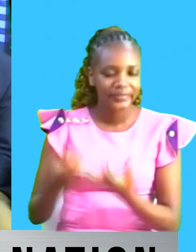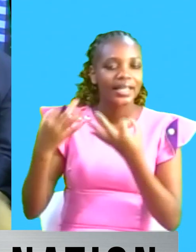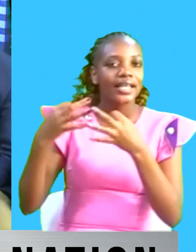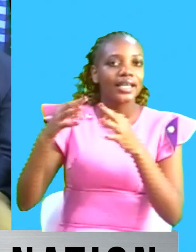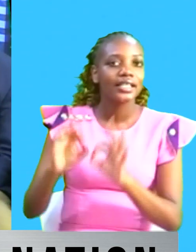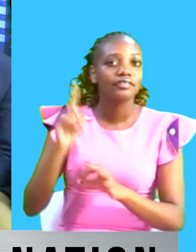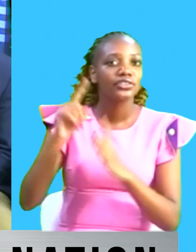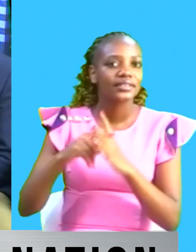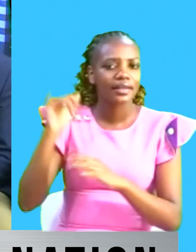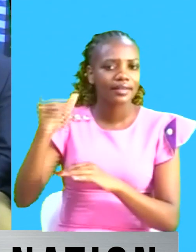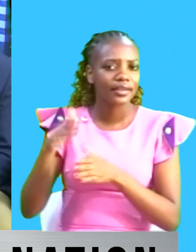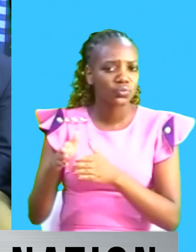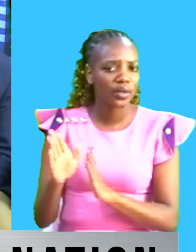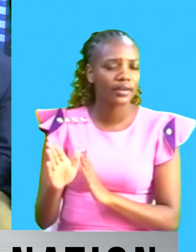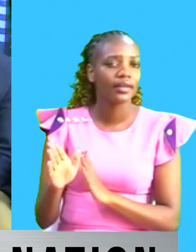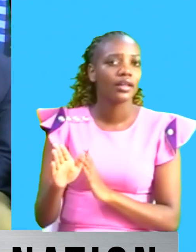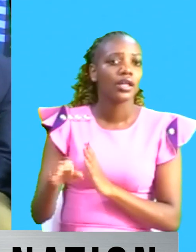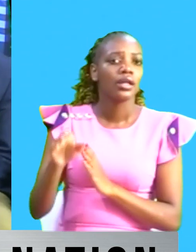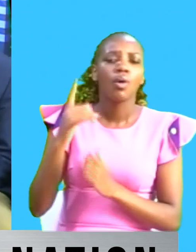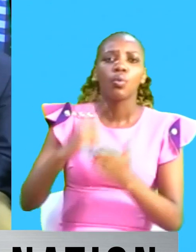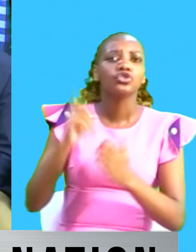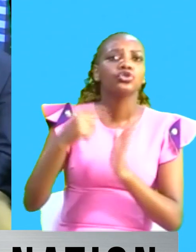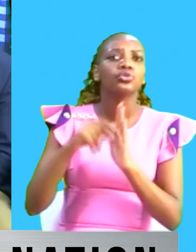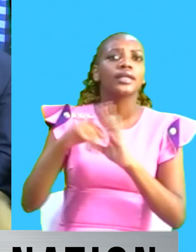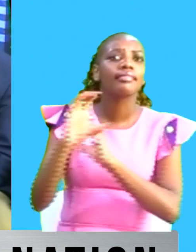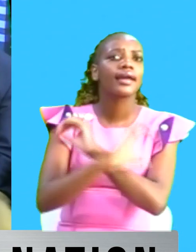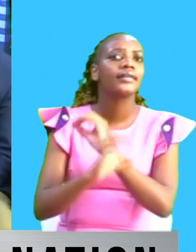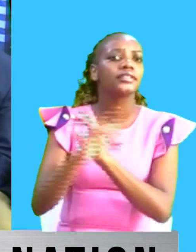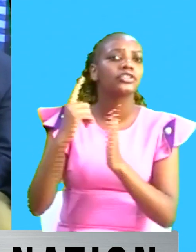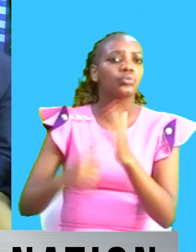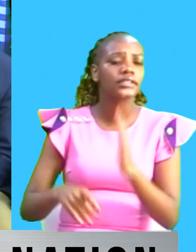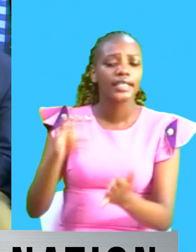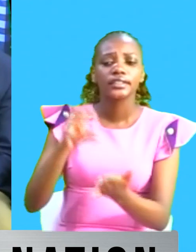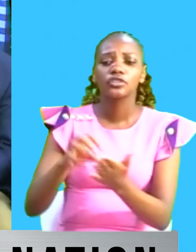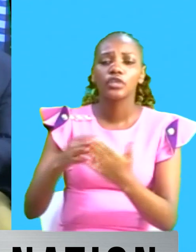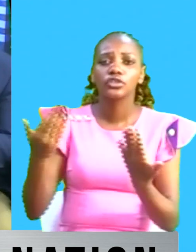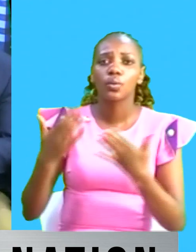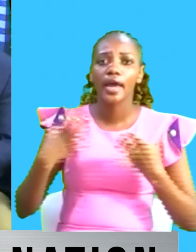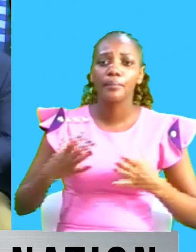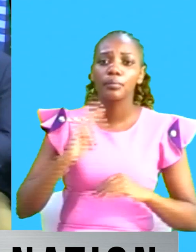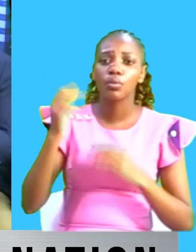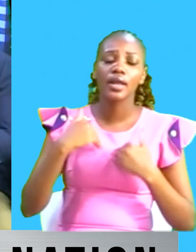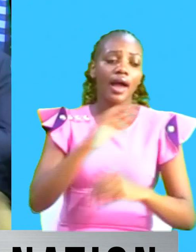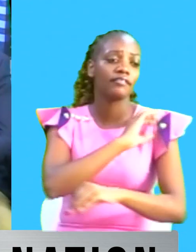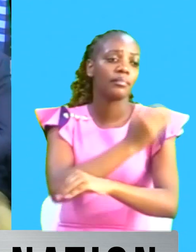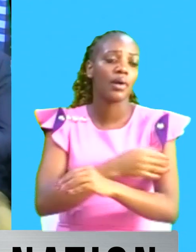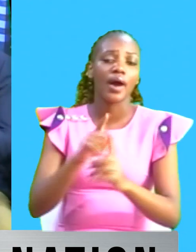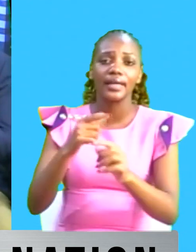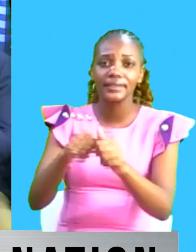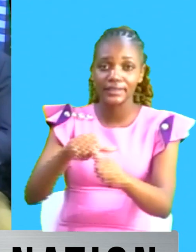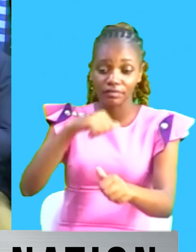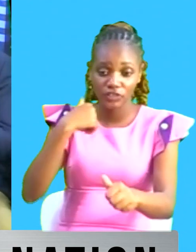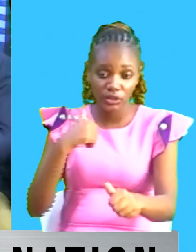start that line, what you're creating in this country, you're creating a scenario where people will go into power and refuse to leave, and